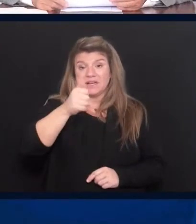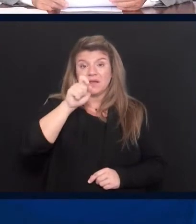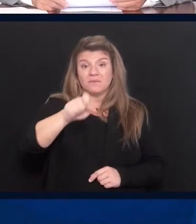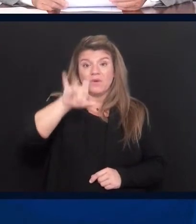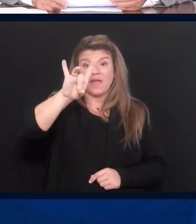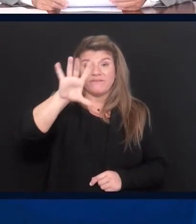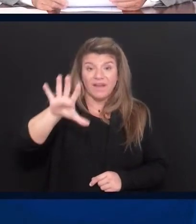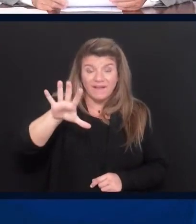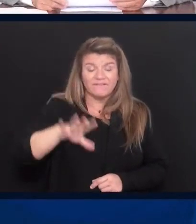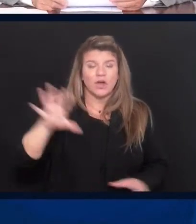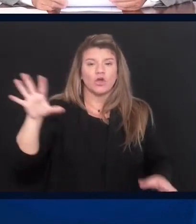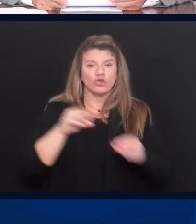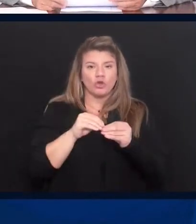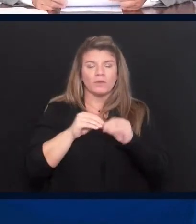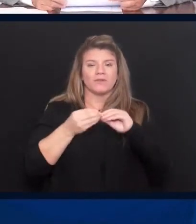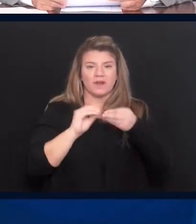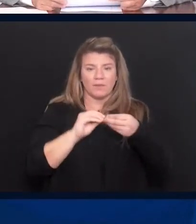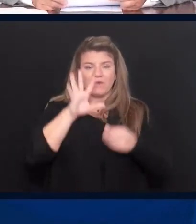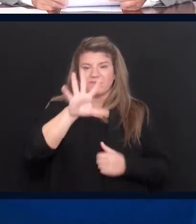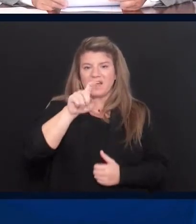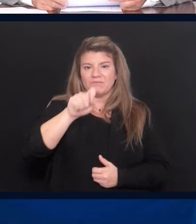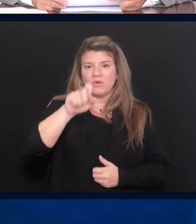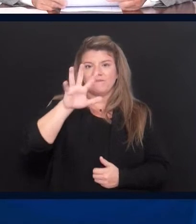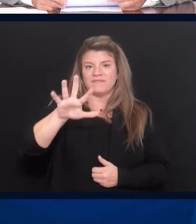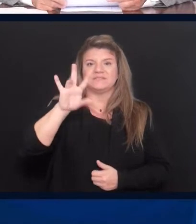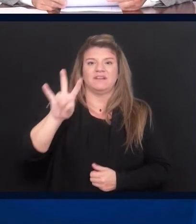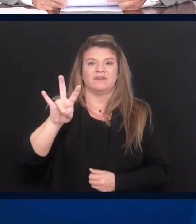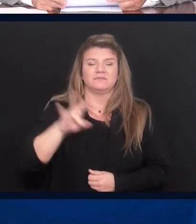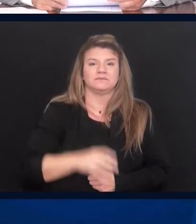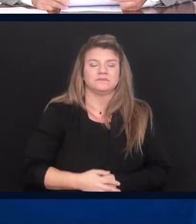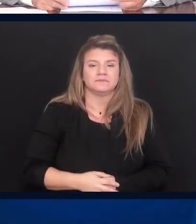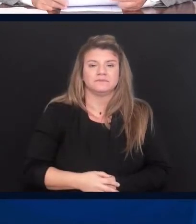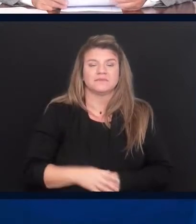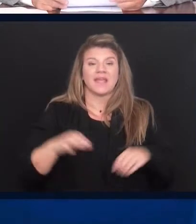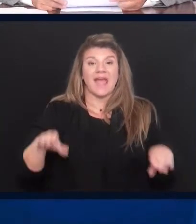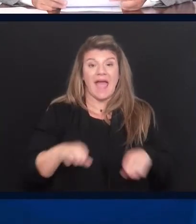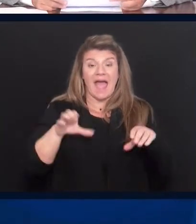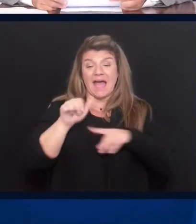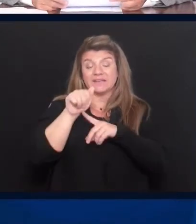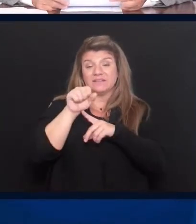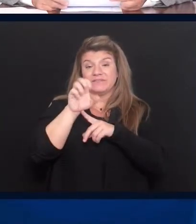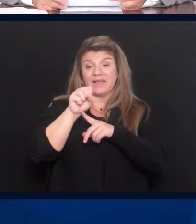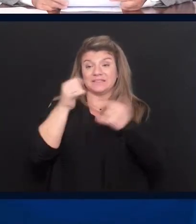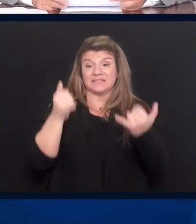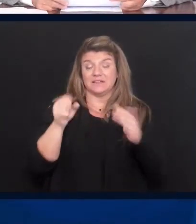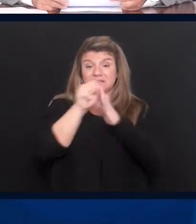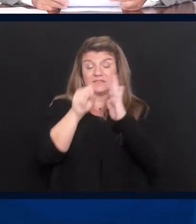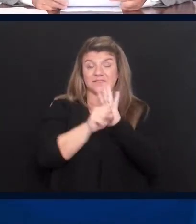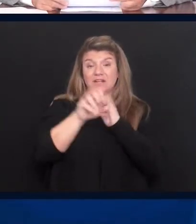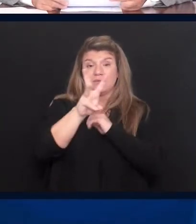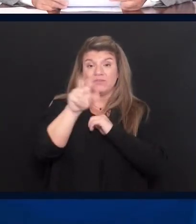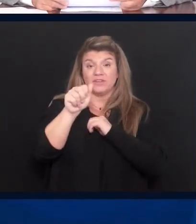10.85, cumulative rate at 5.57, active cases in the state of West Virginia,